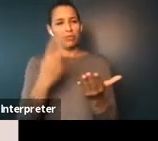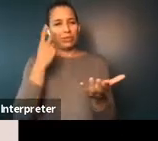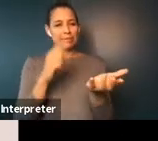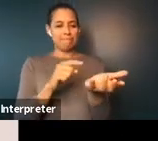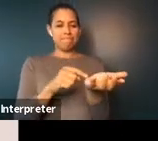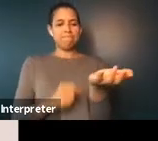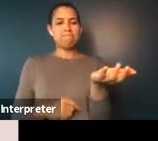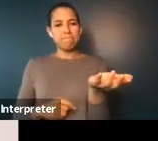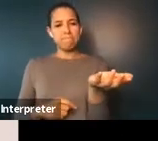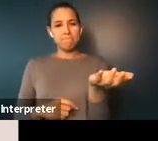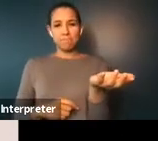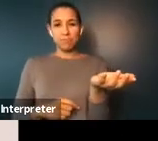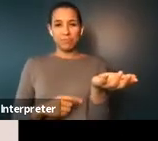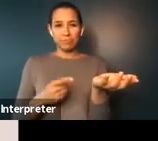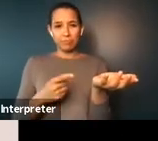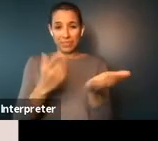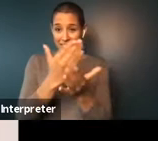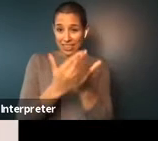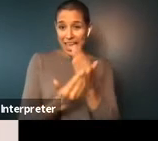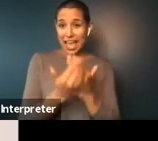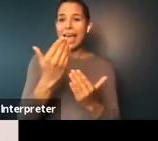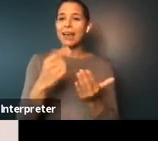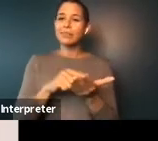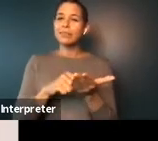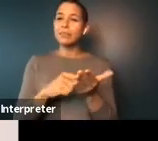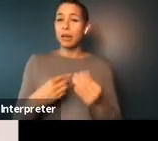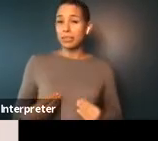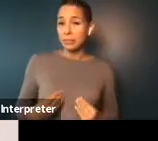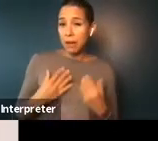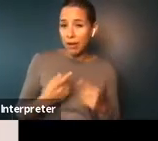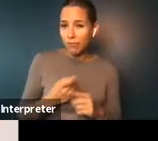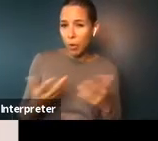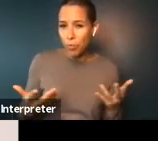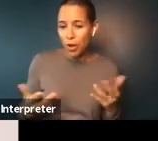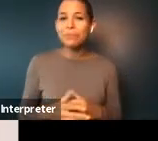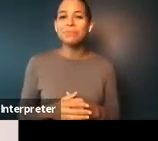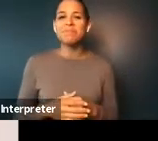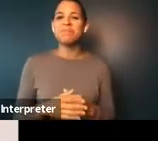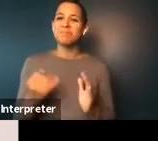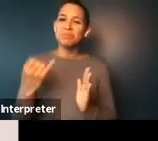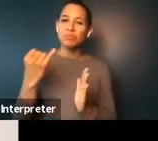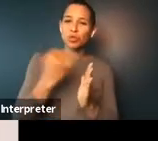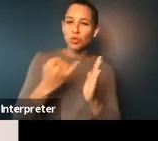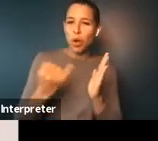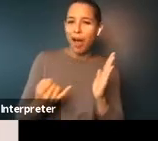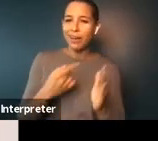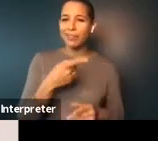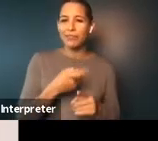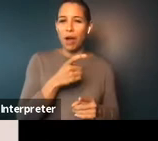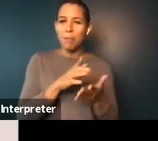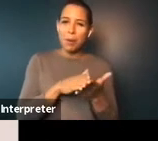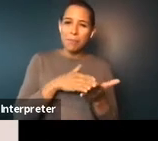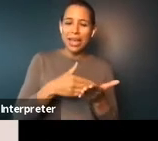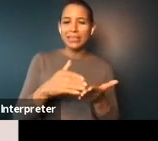um, these hands are actually inspired on, uh, inspired by a drawing on a painting of Newton